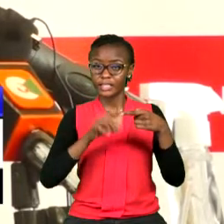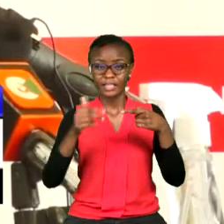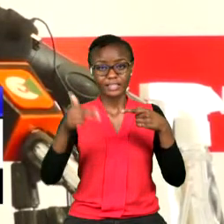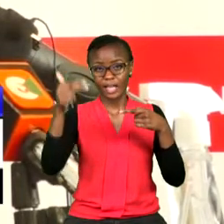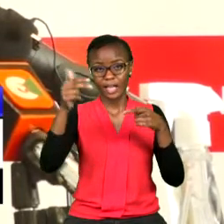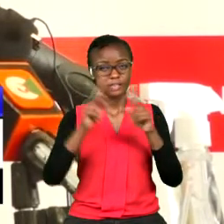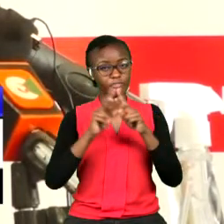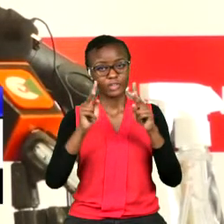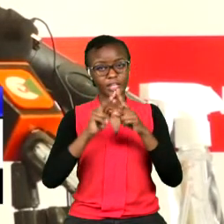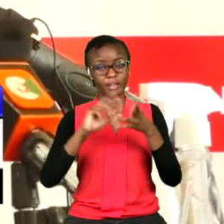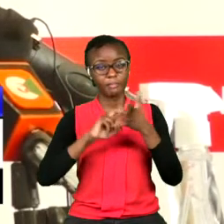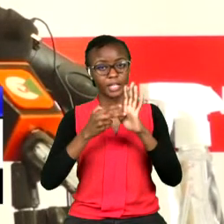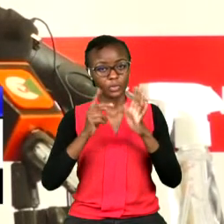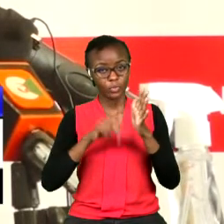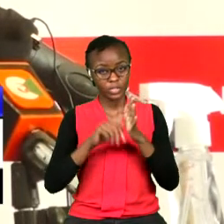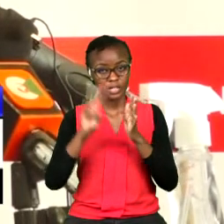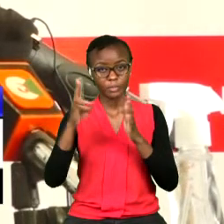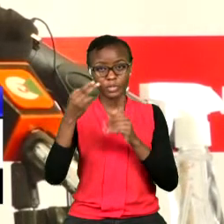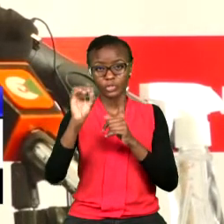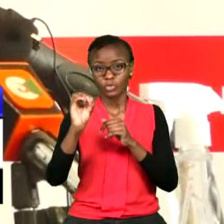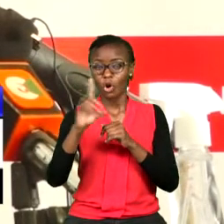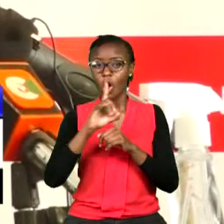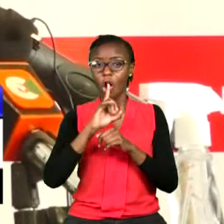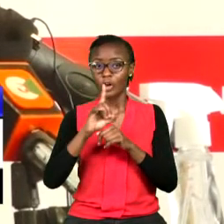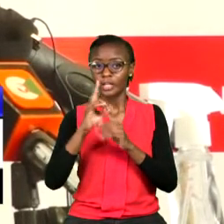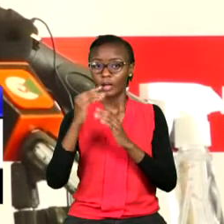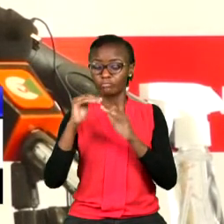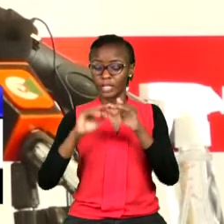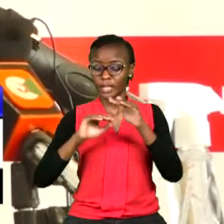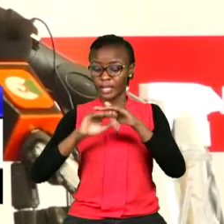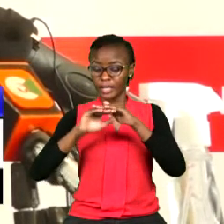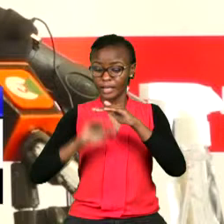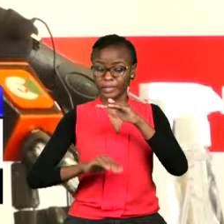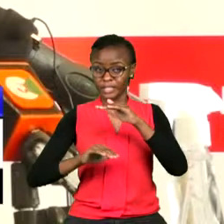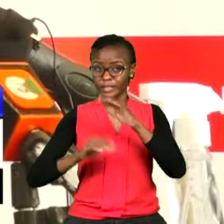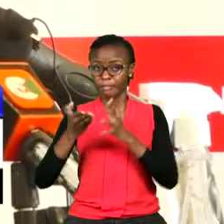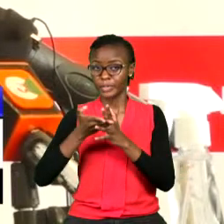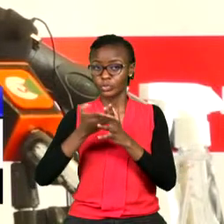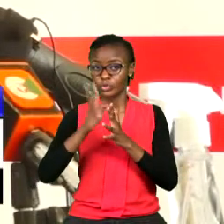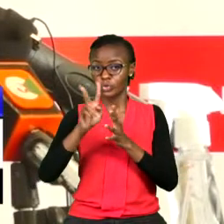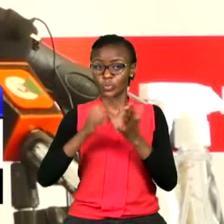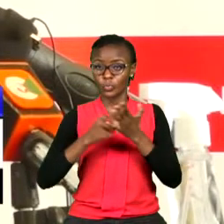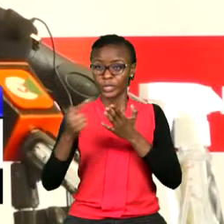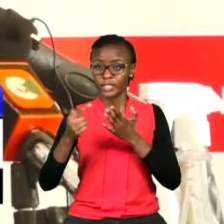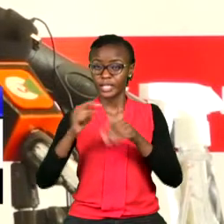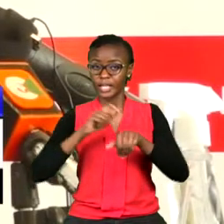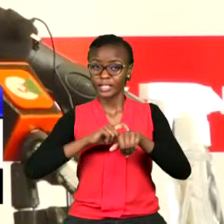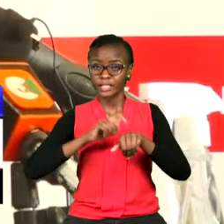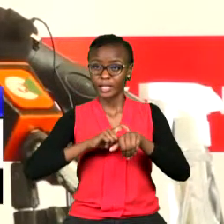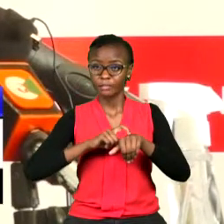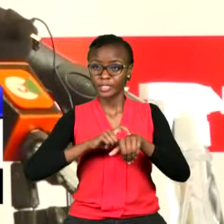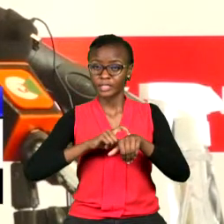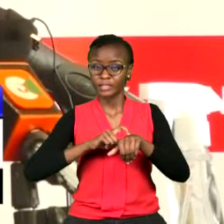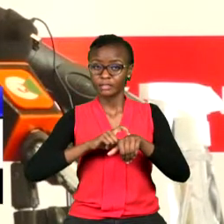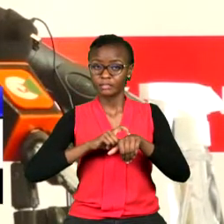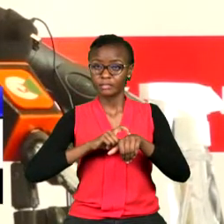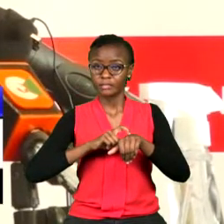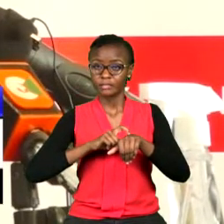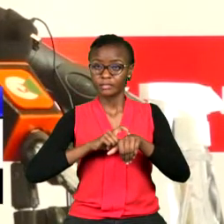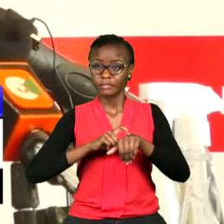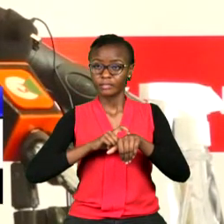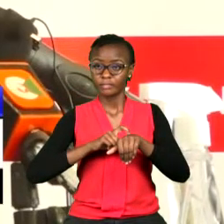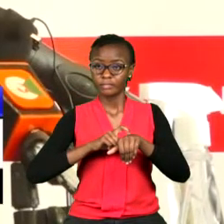recommended figures in terms of a 2 weeks period when you have got less